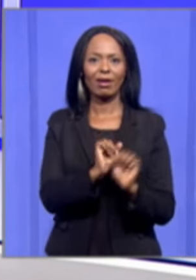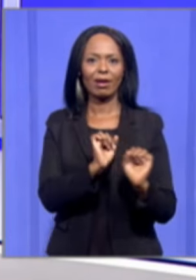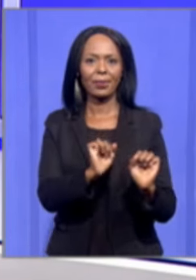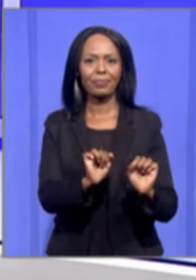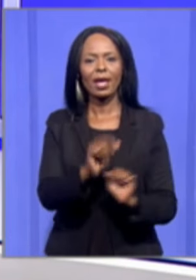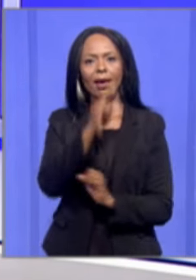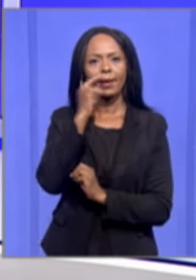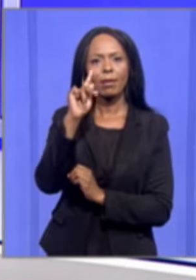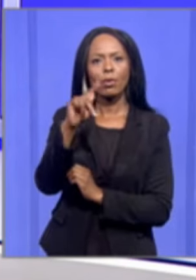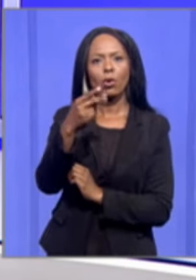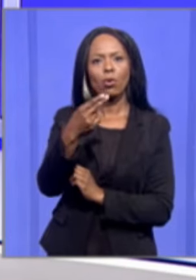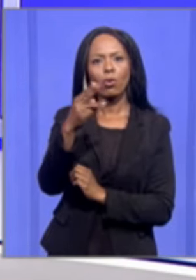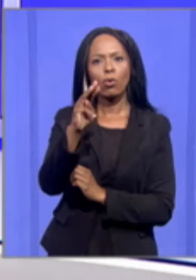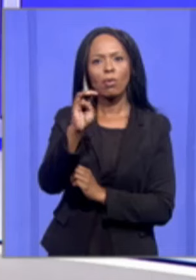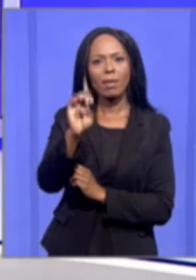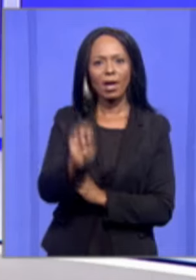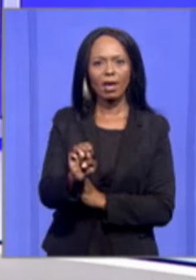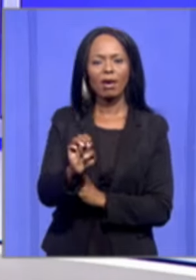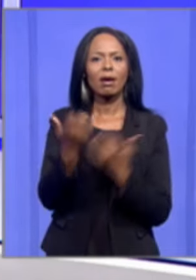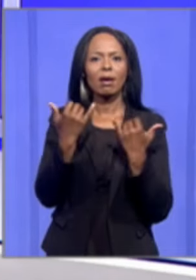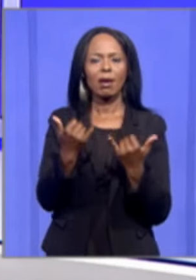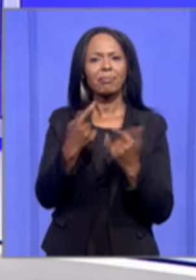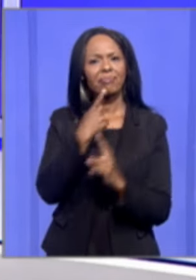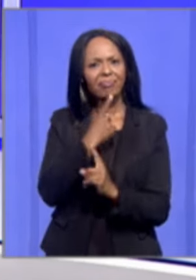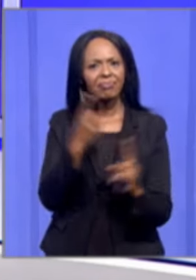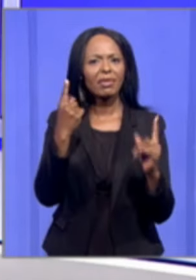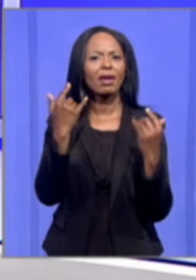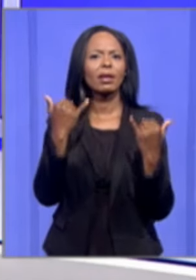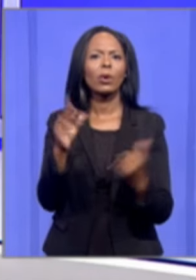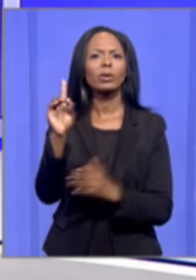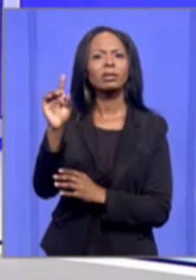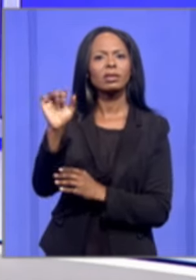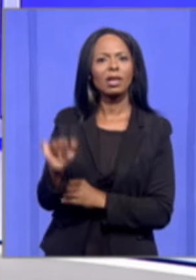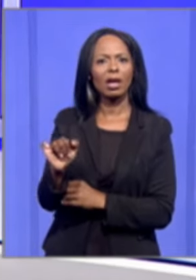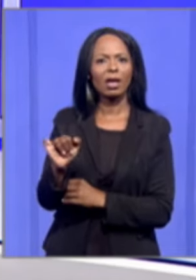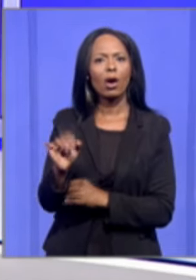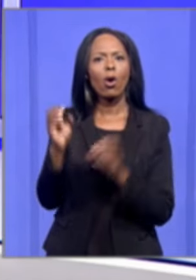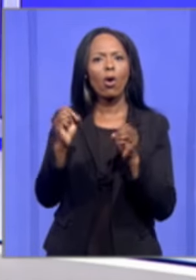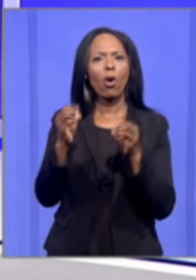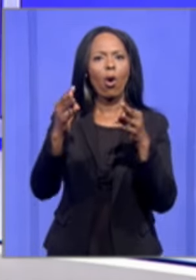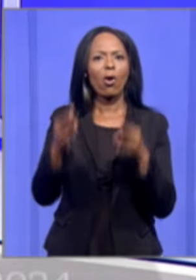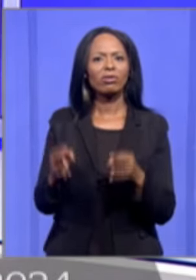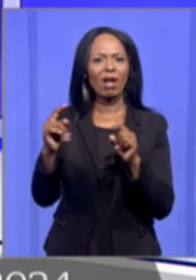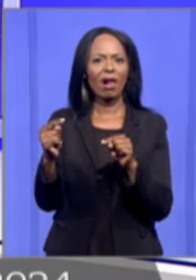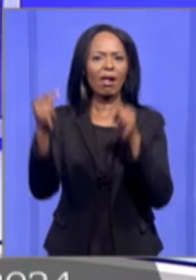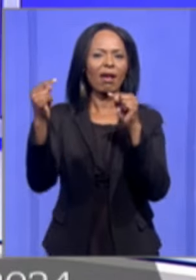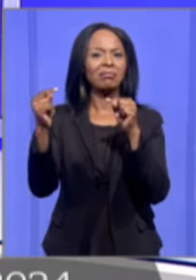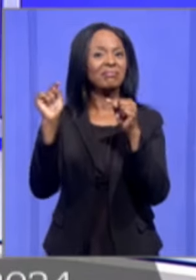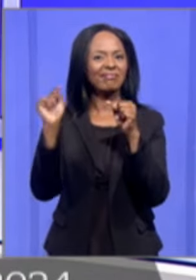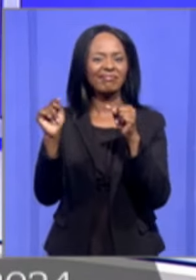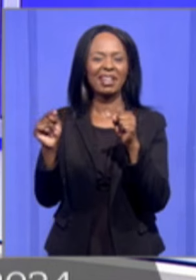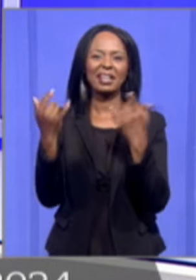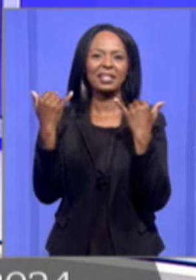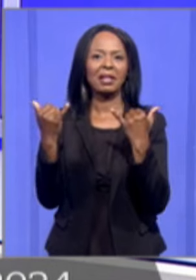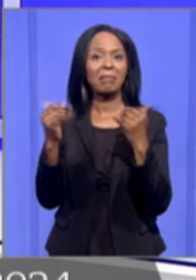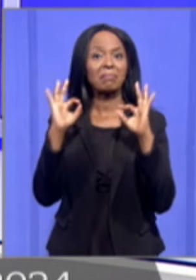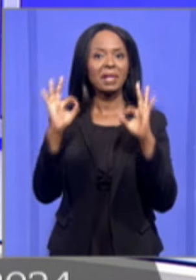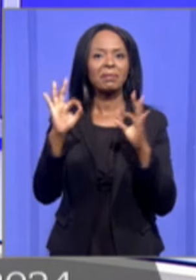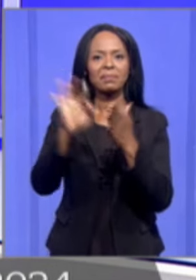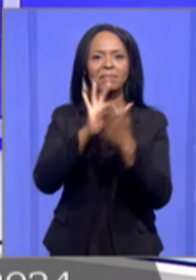Gauteng Khume Ramolefo a re lekoko ke mo kgatlhanong la semmuso ga le ne le dira bontle mo ditlhophong